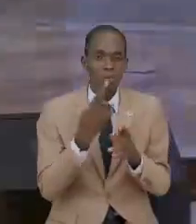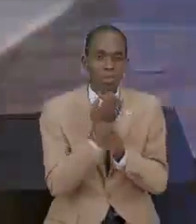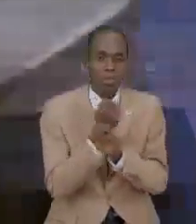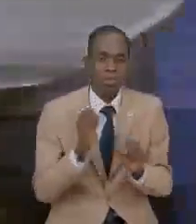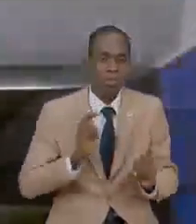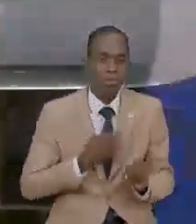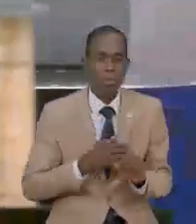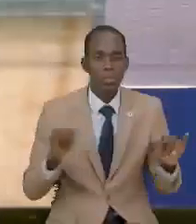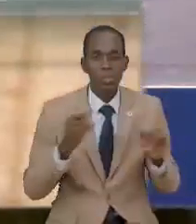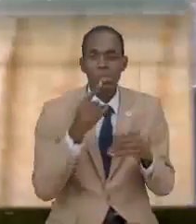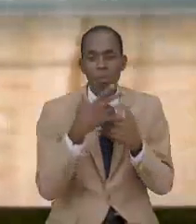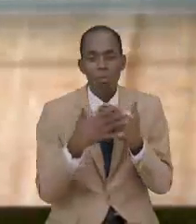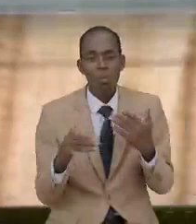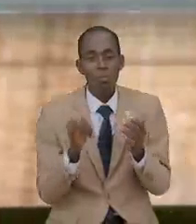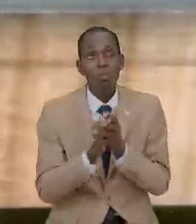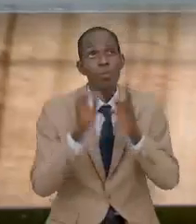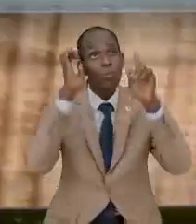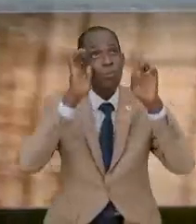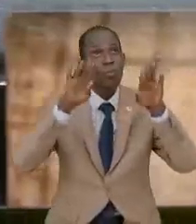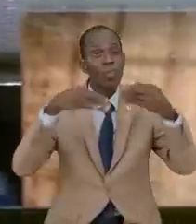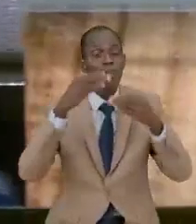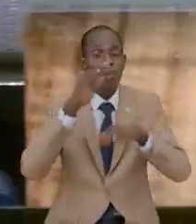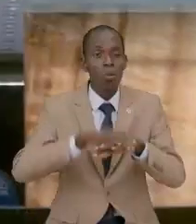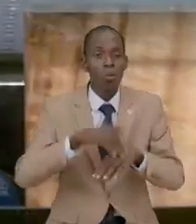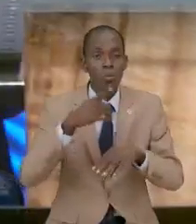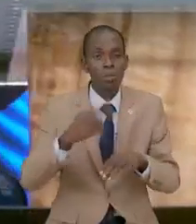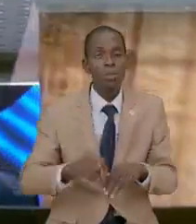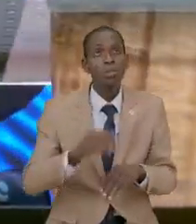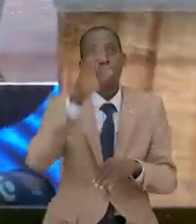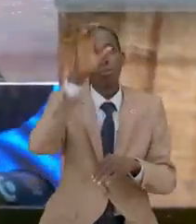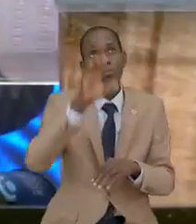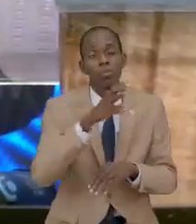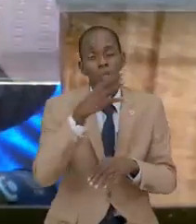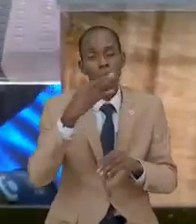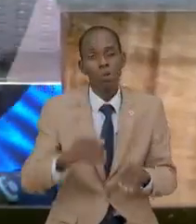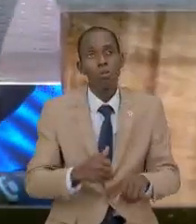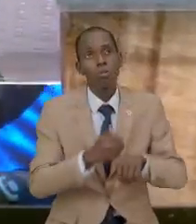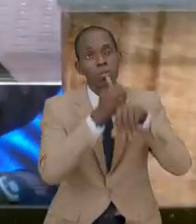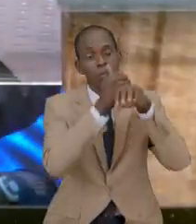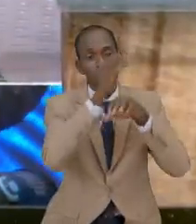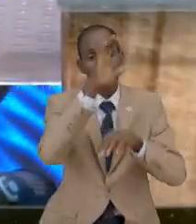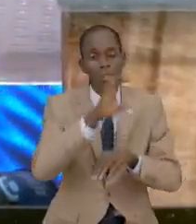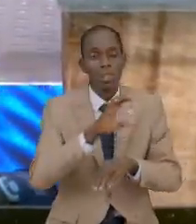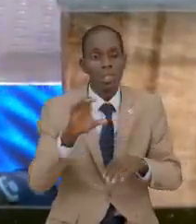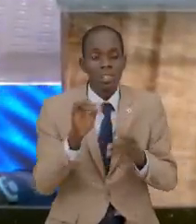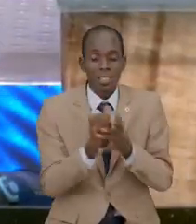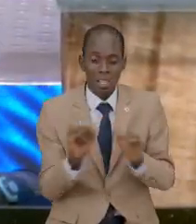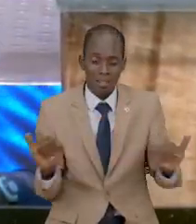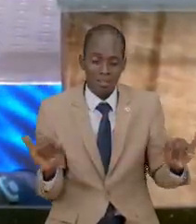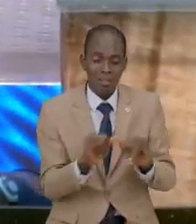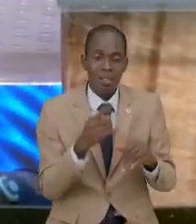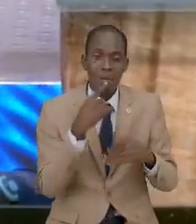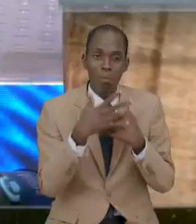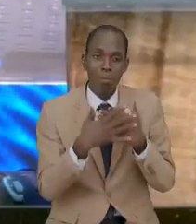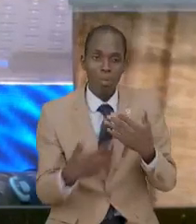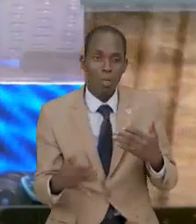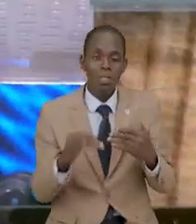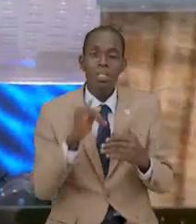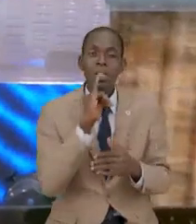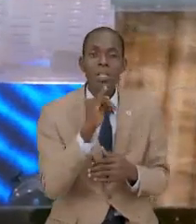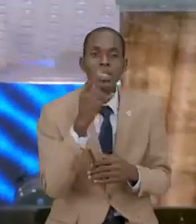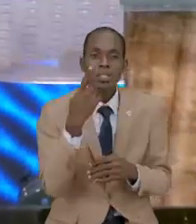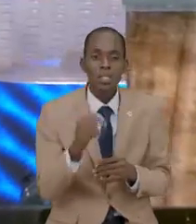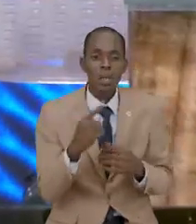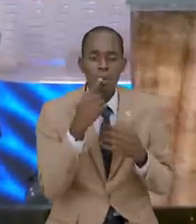is shed on the cross of Calvary that saved us, that same blood is the blood